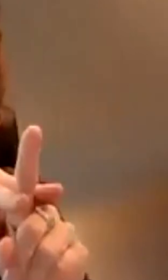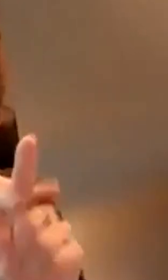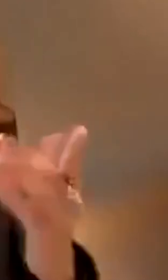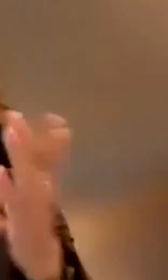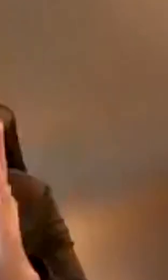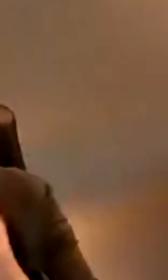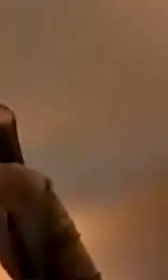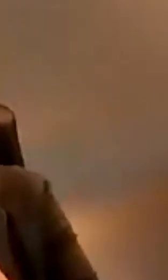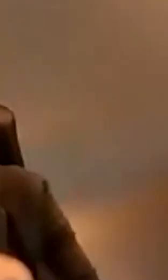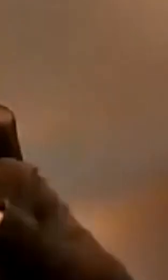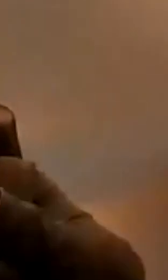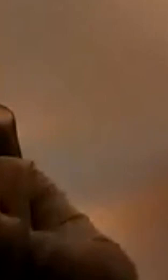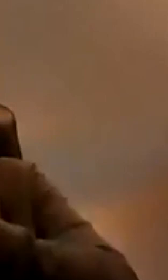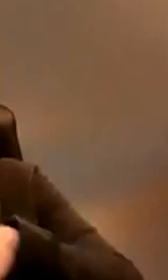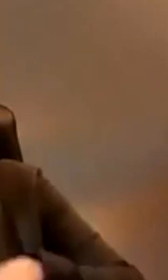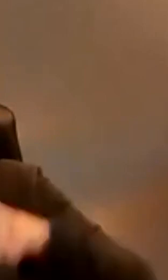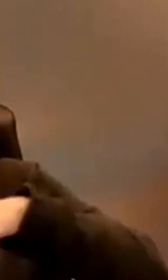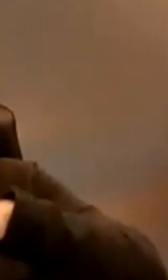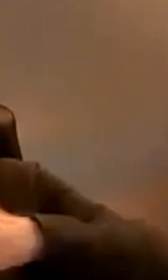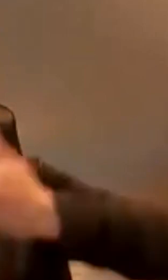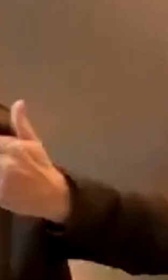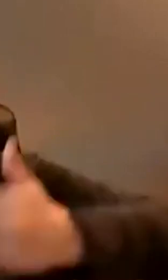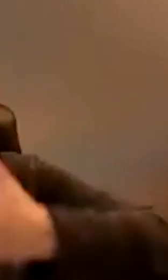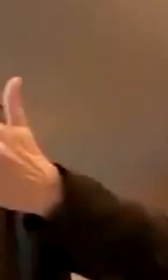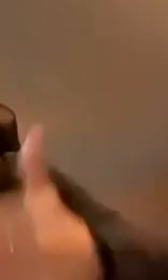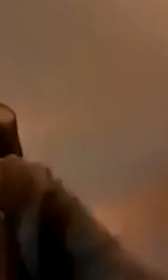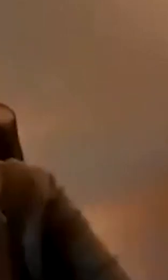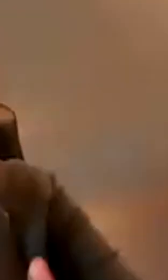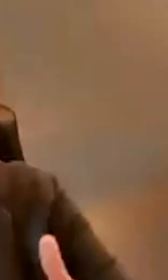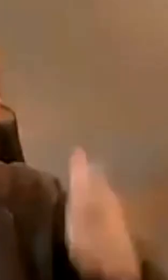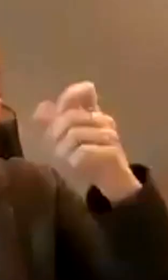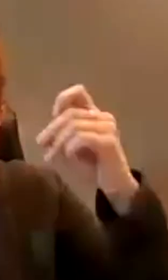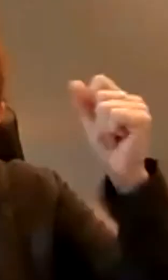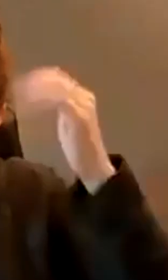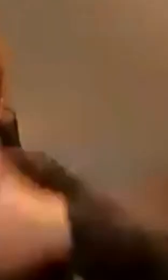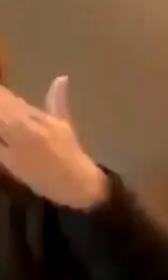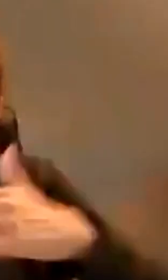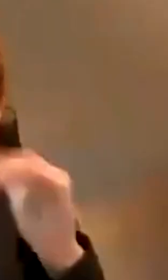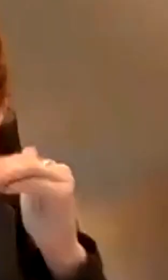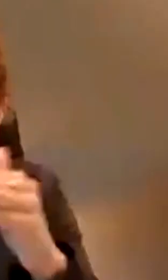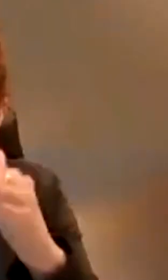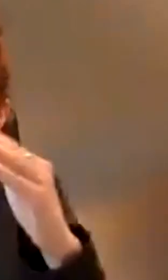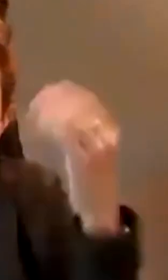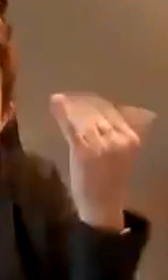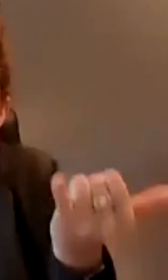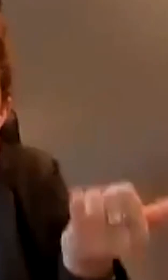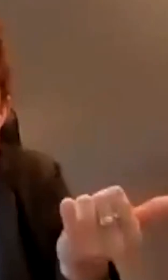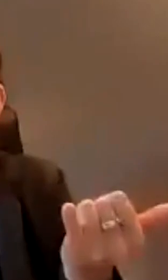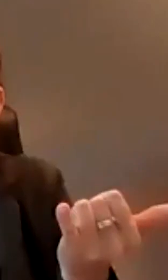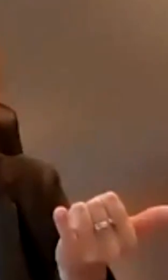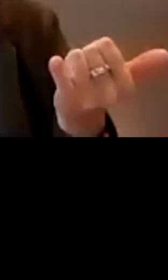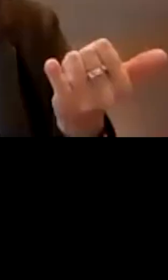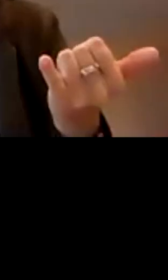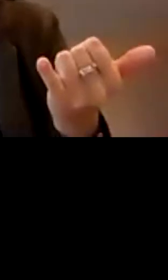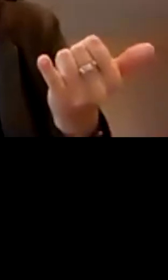implemented quickly and you expect outcomes right away. It means having a thoughtful, comprehensive process. So how do you speed